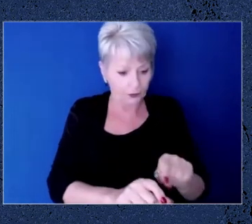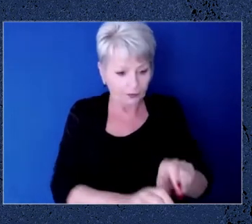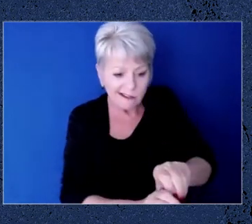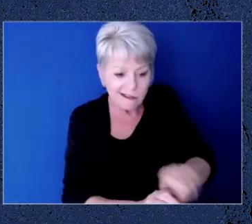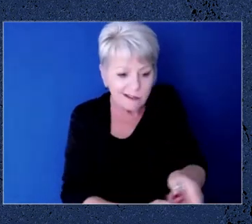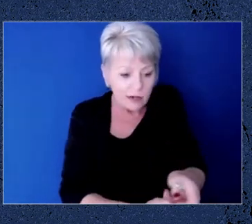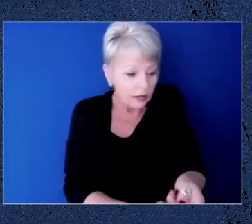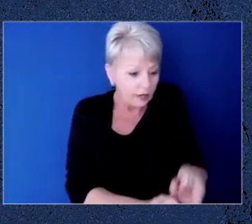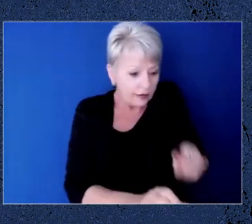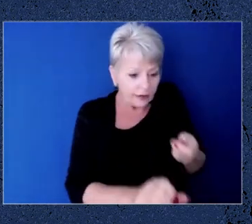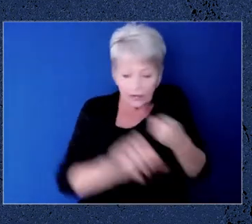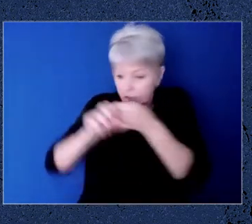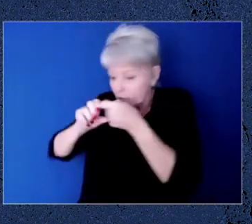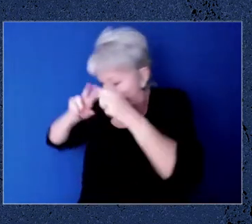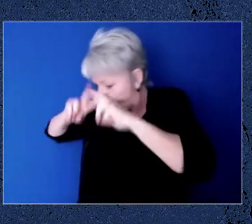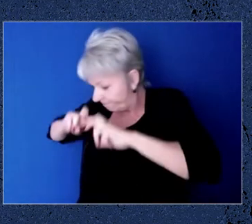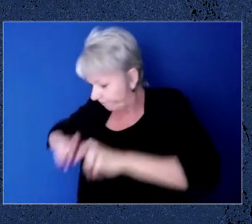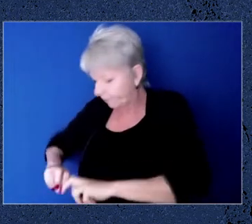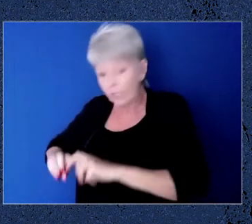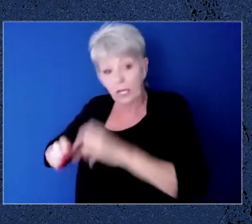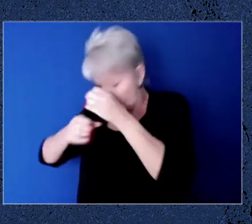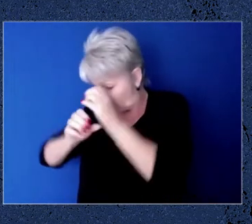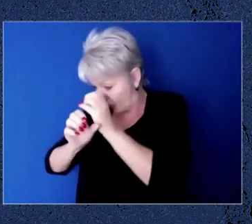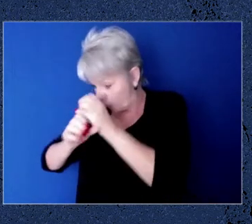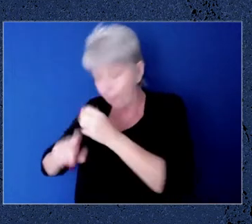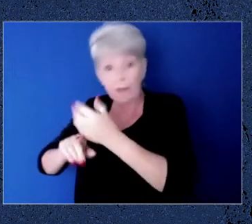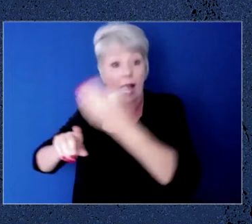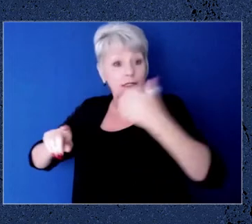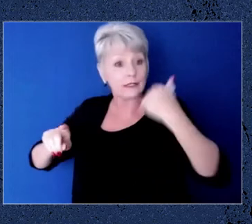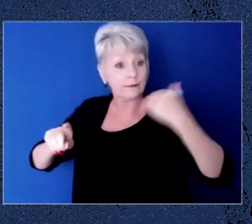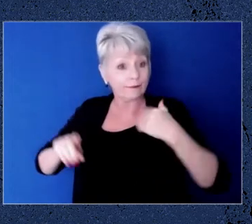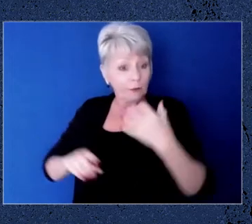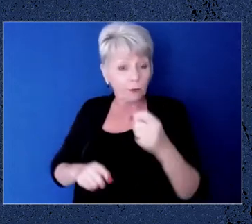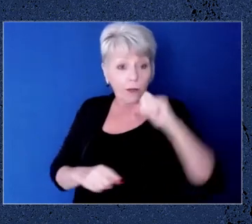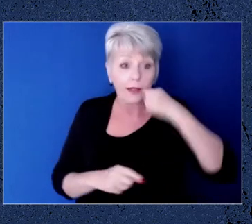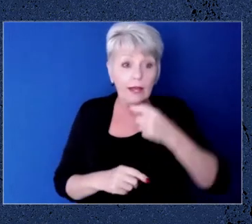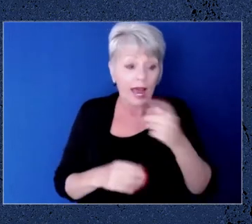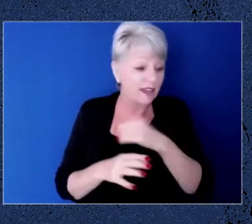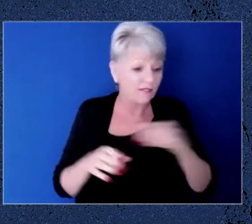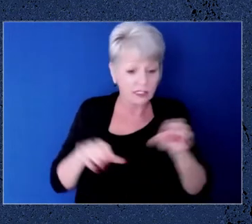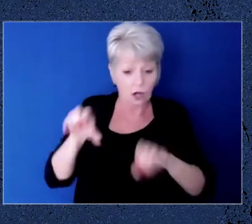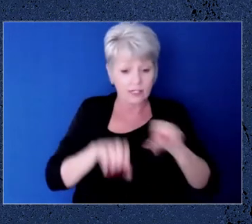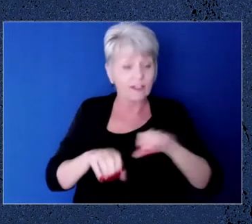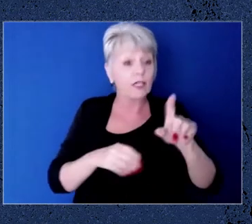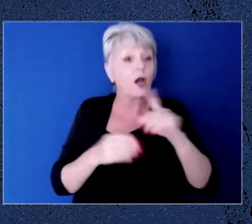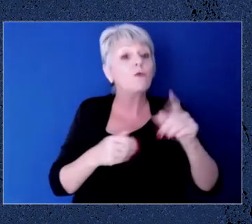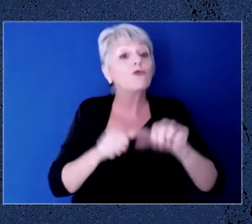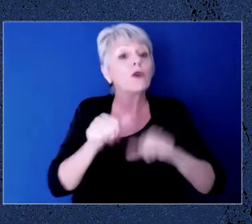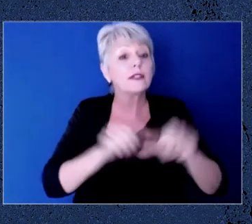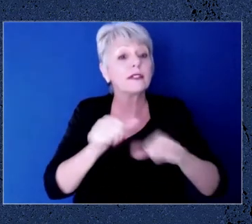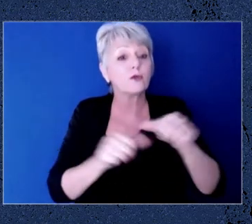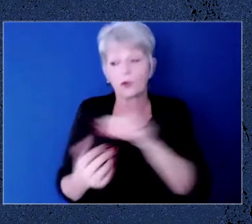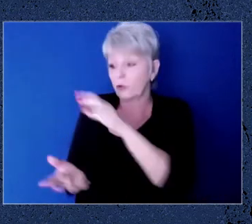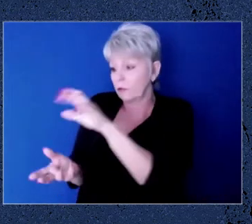take to look into the past. And then you use all sorts of different scientific processes to extract what kind